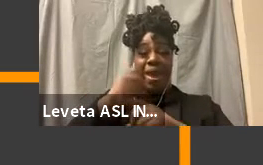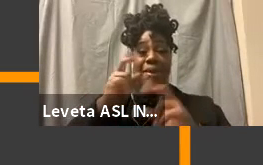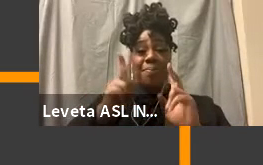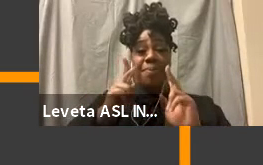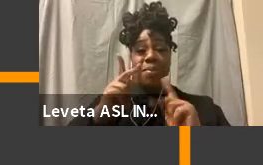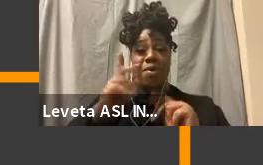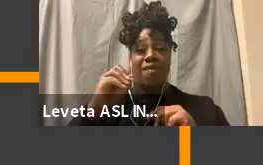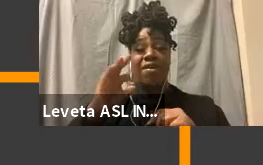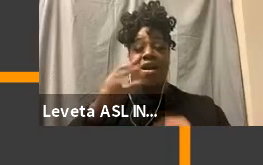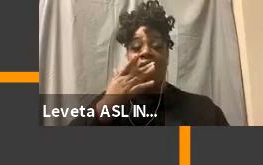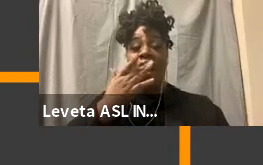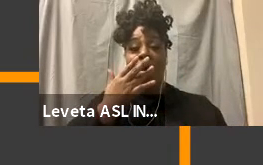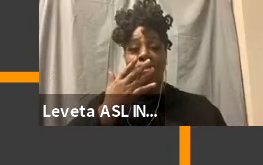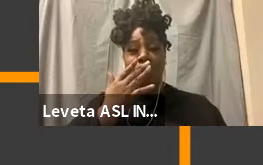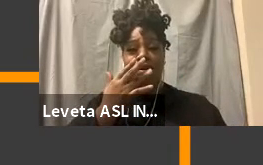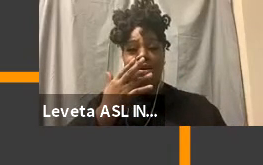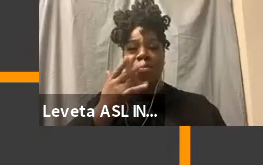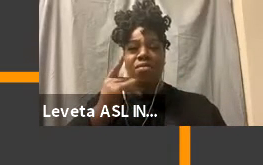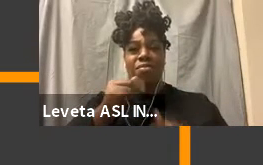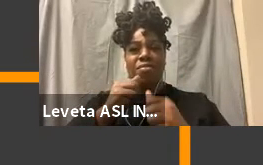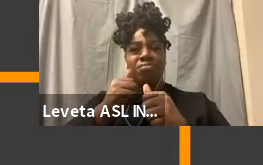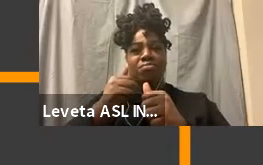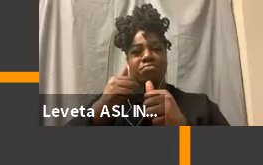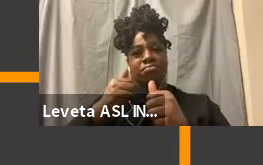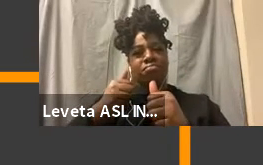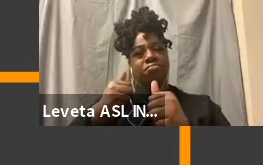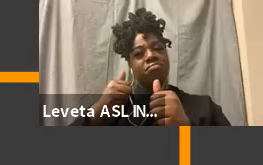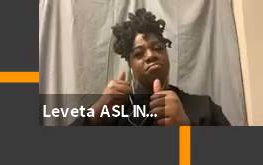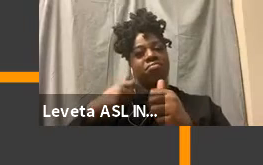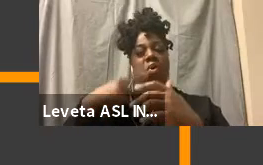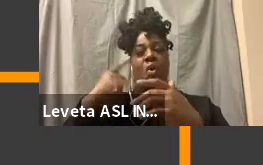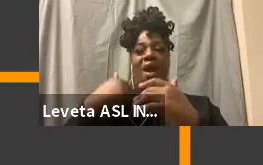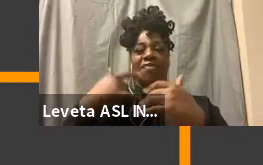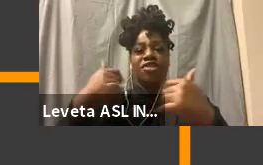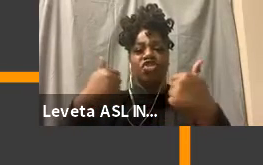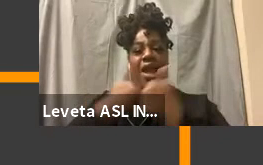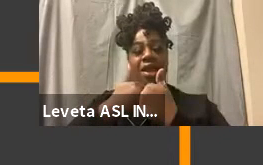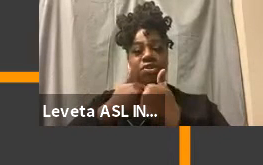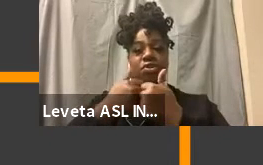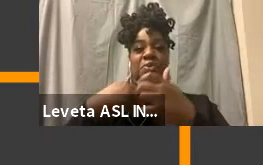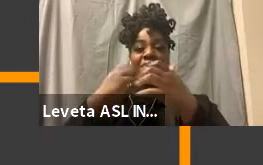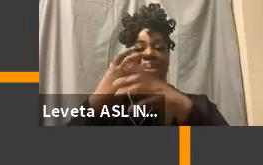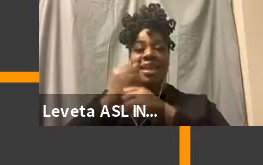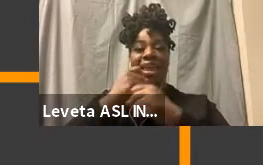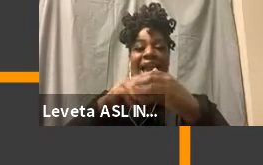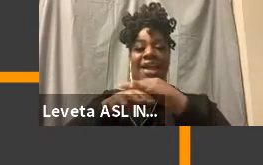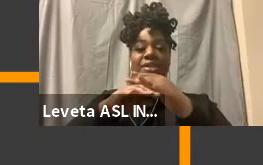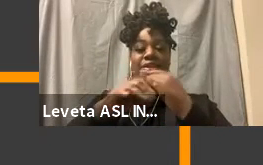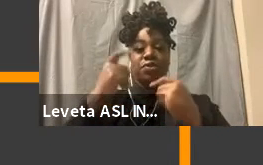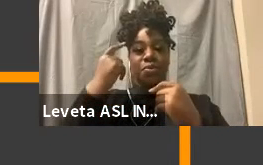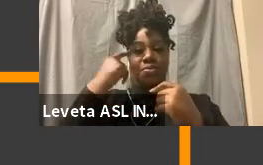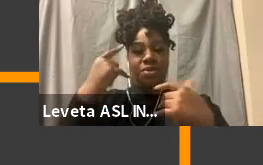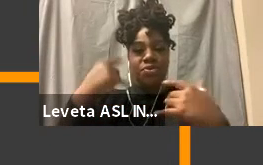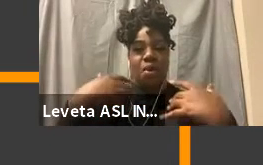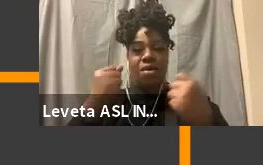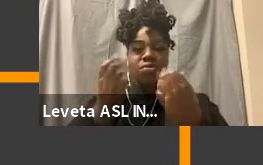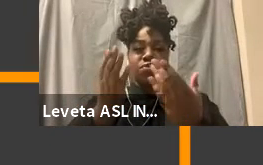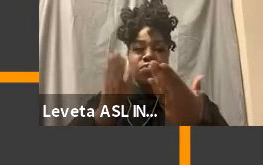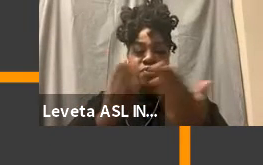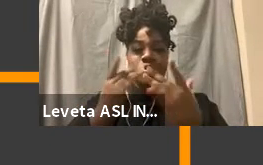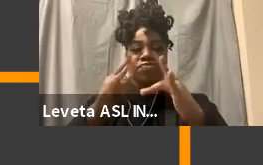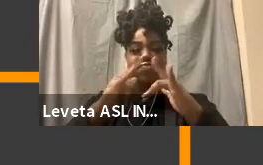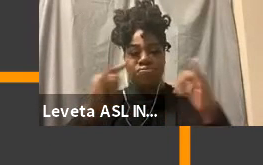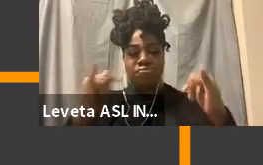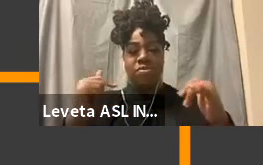they began talking about what some of the current challenges are as well, and we're gonna continue that part of the conversation. So I am